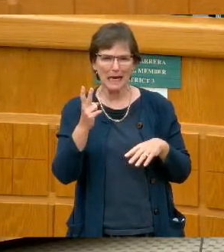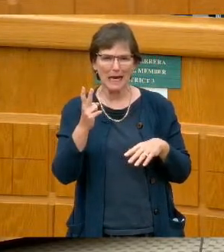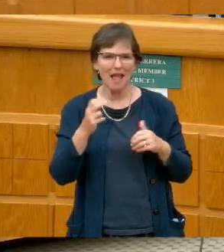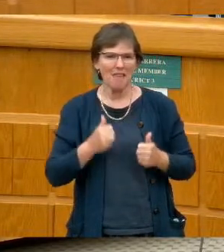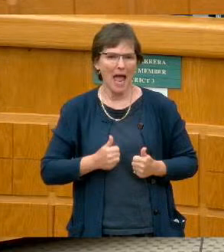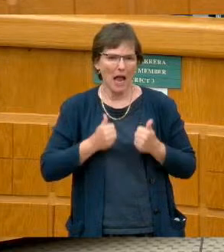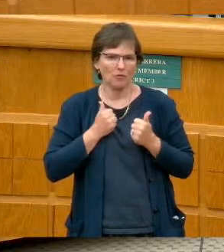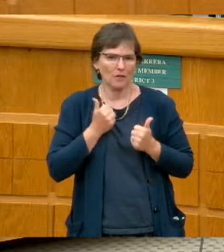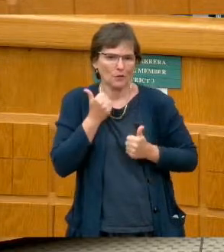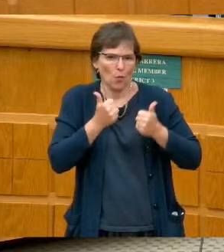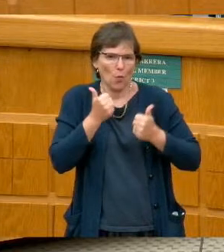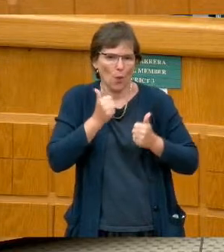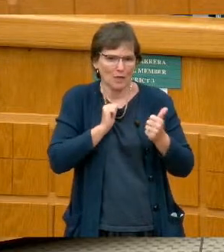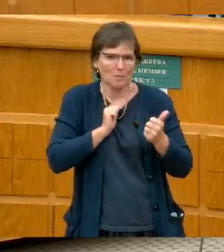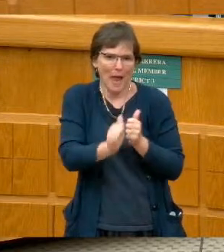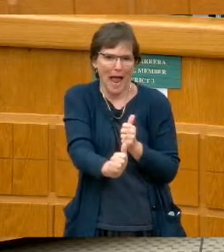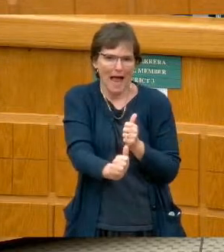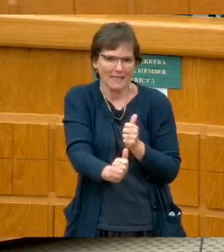the